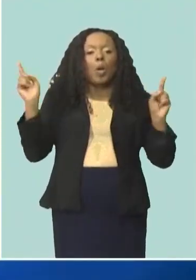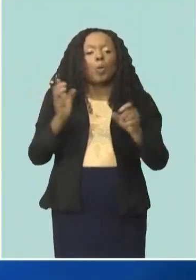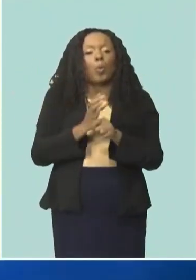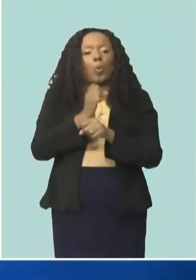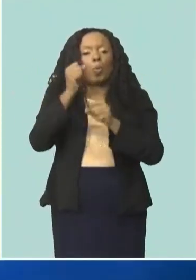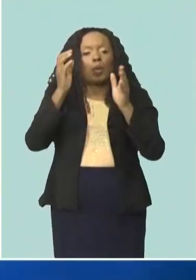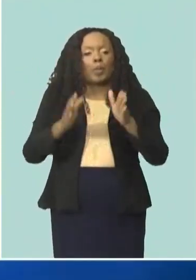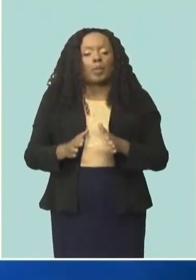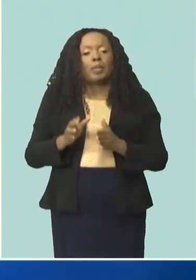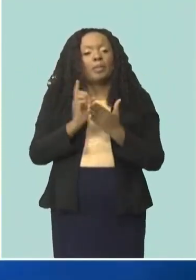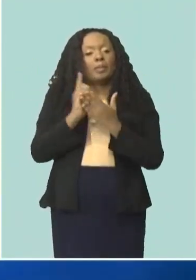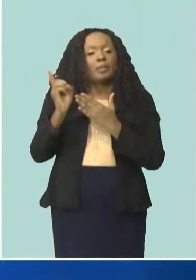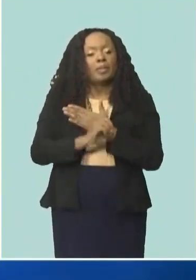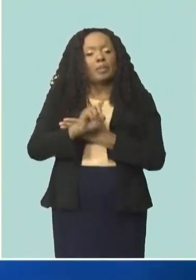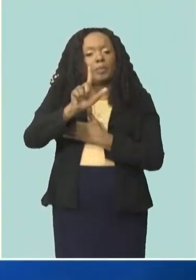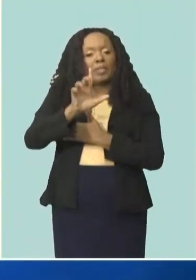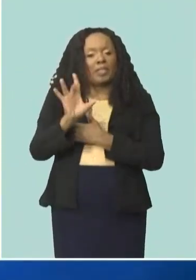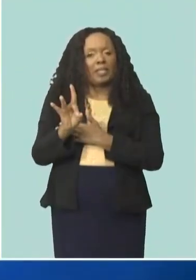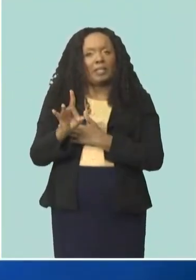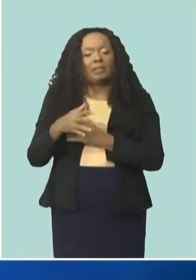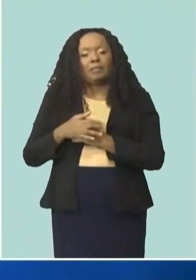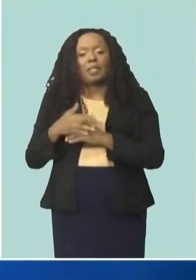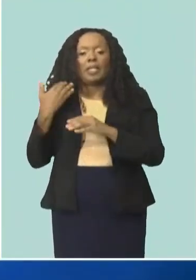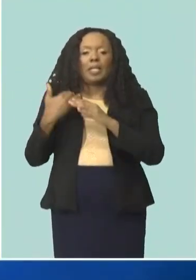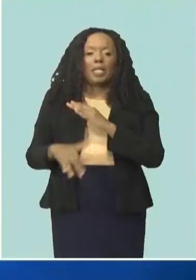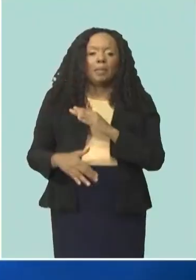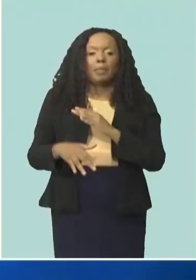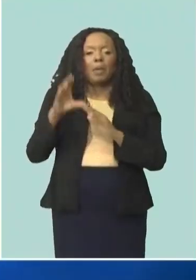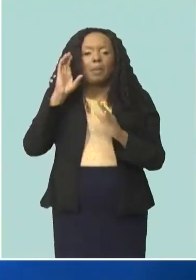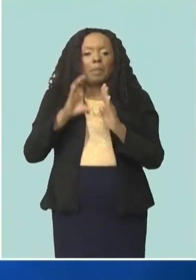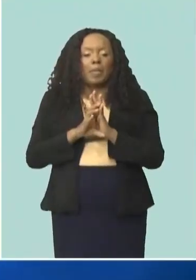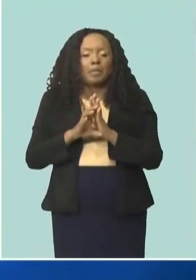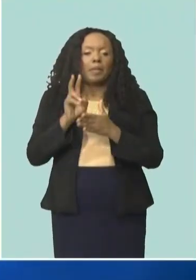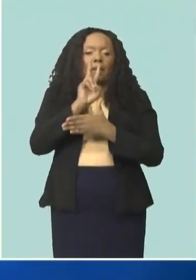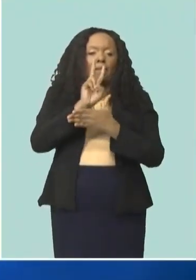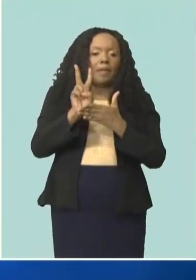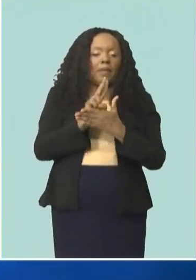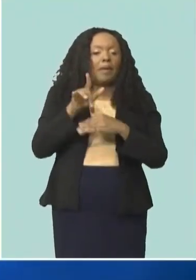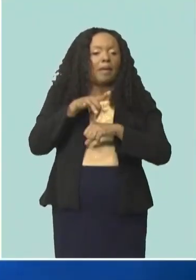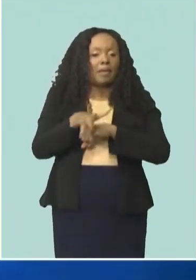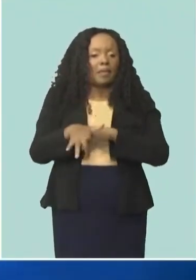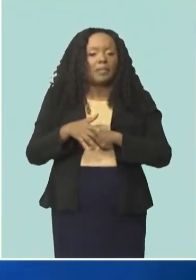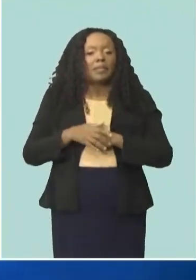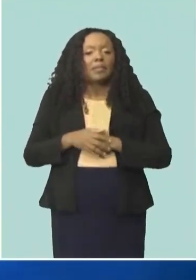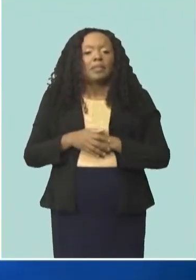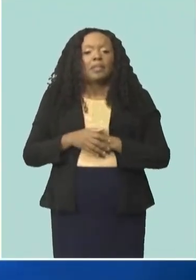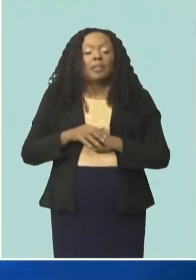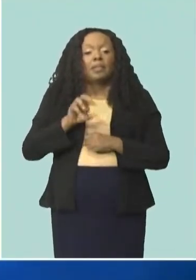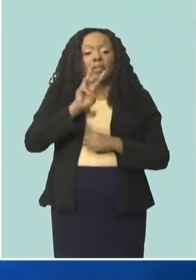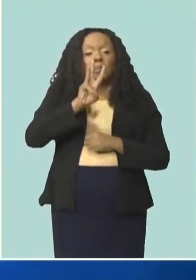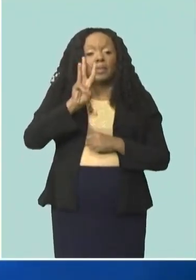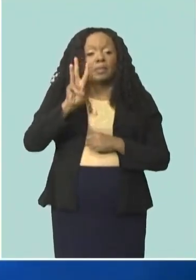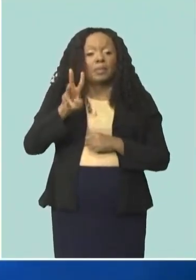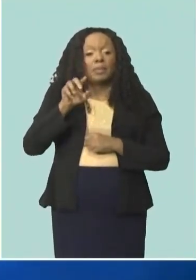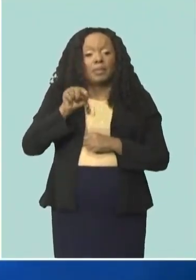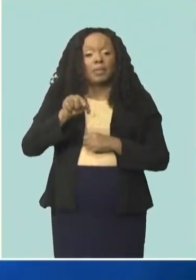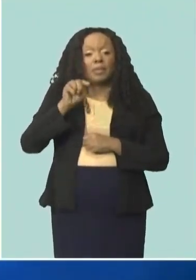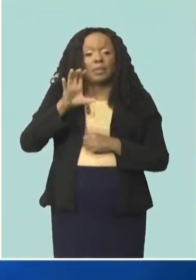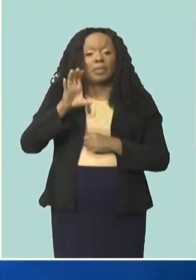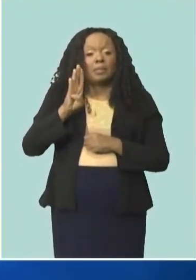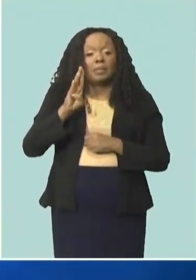wait. Send in those photos and videos early to boost your chances of winning. To cast your vote, visit our website,